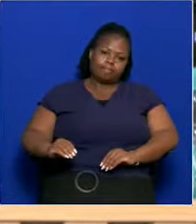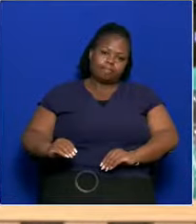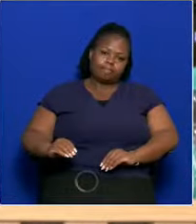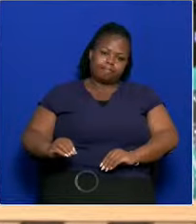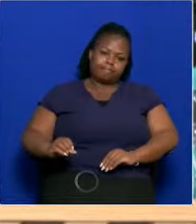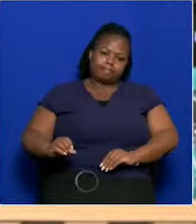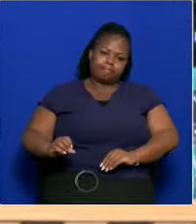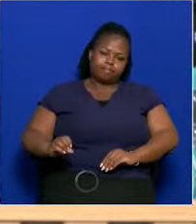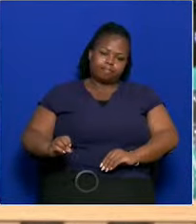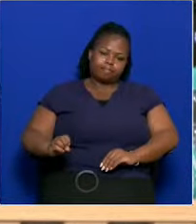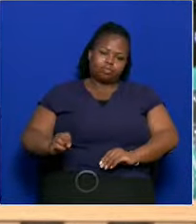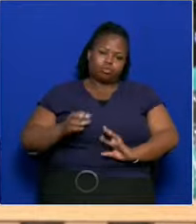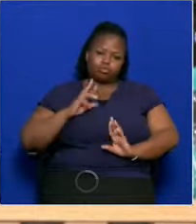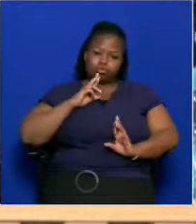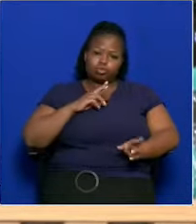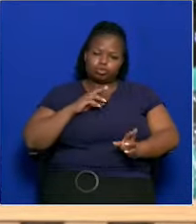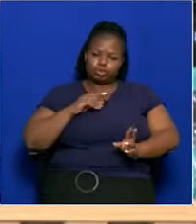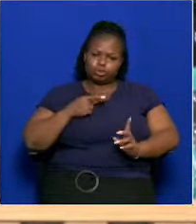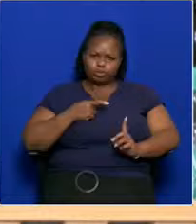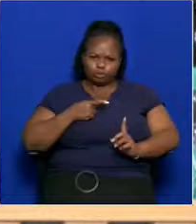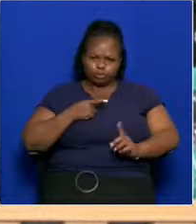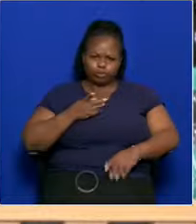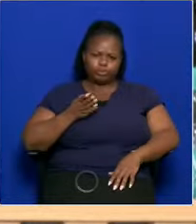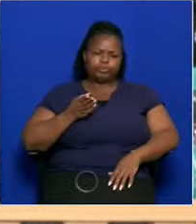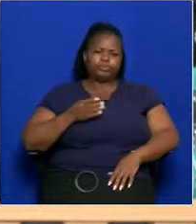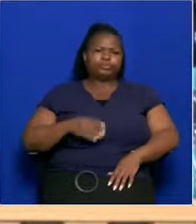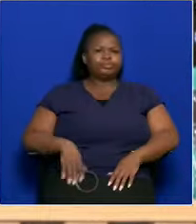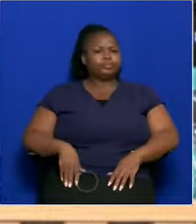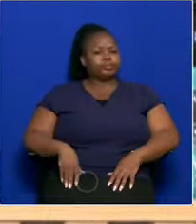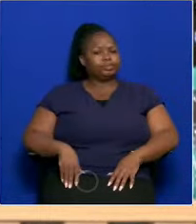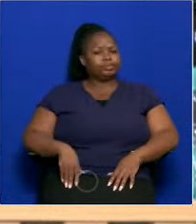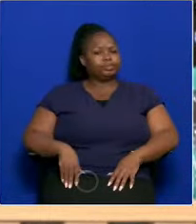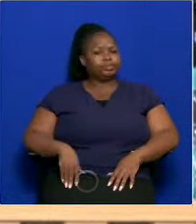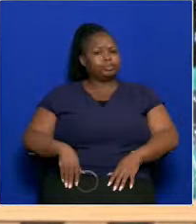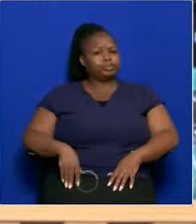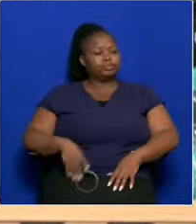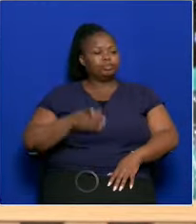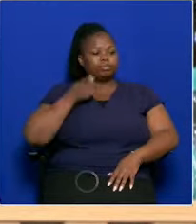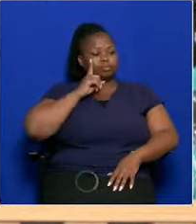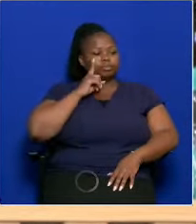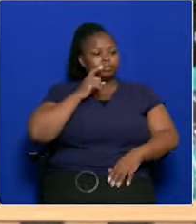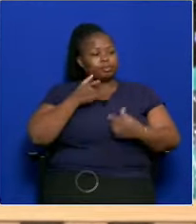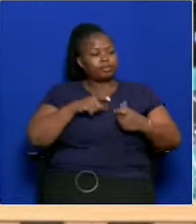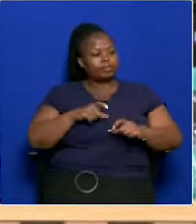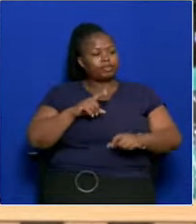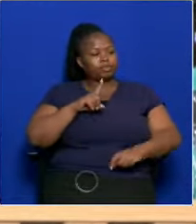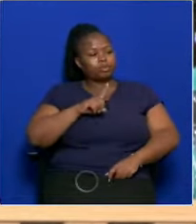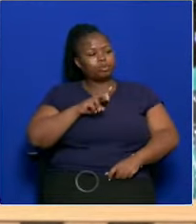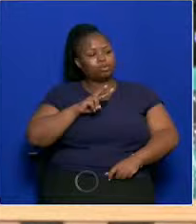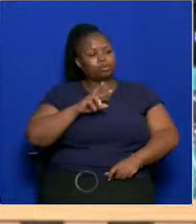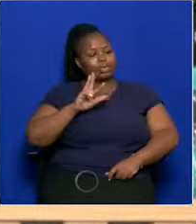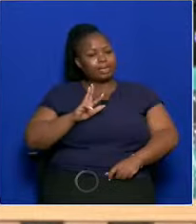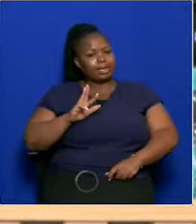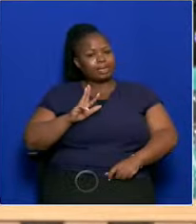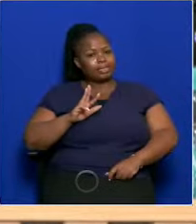reporting to you. If you have regard to paragraph 129 of your statement,